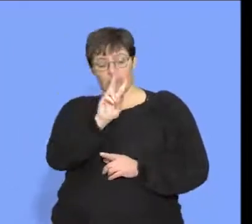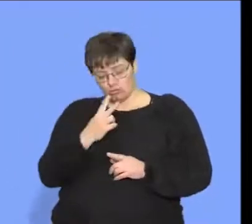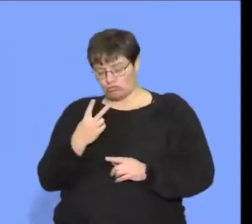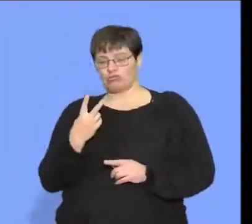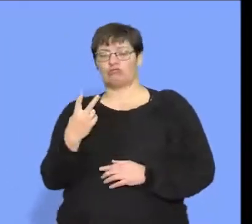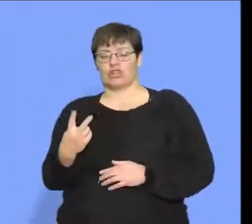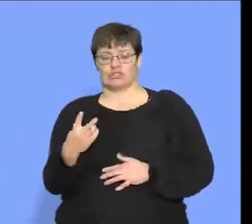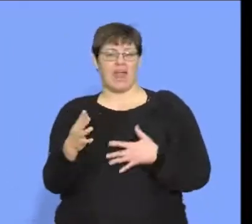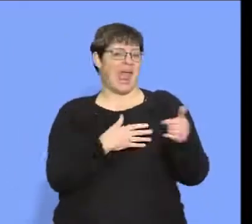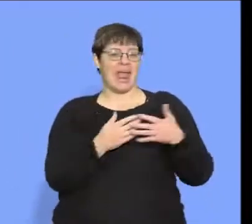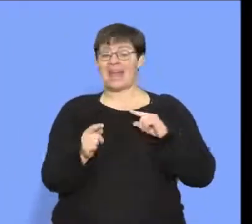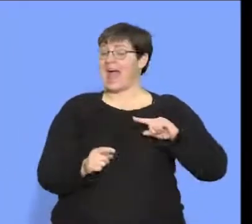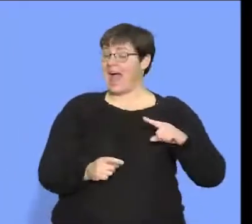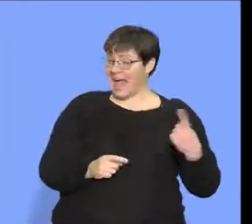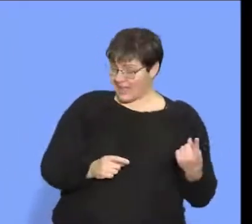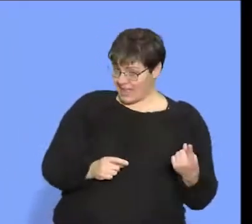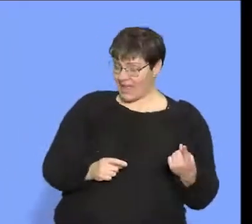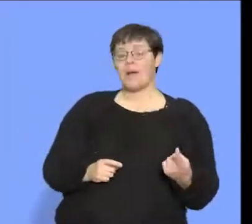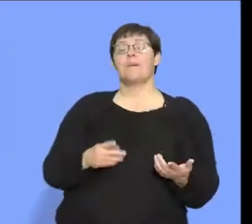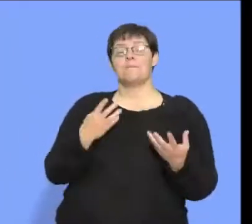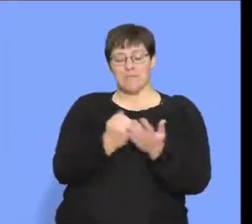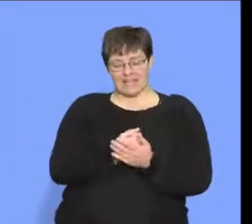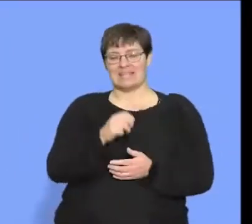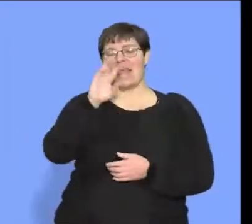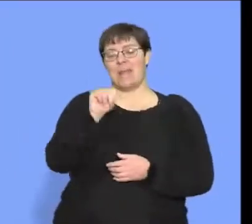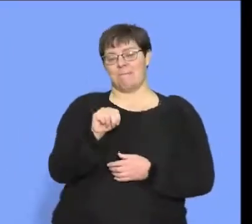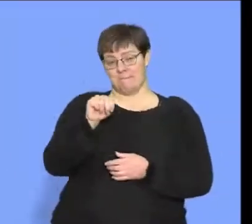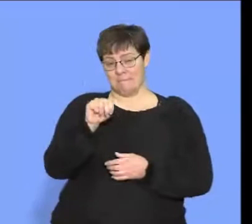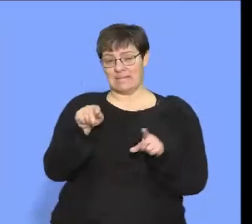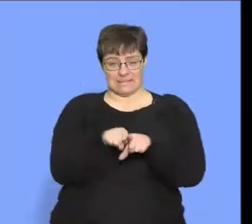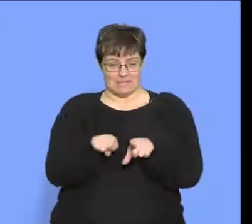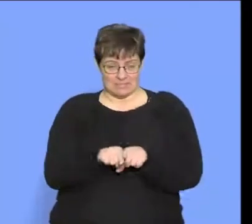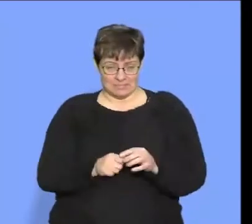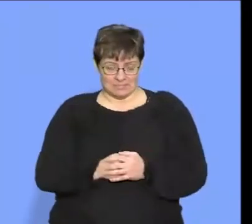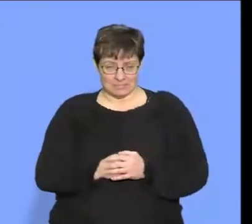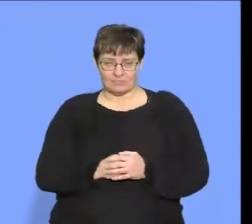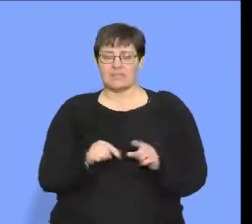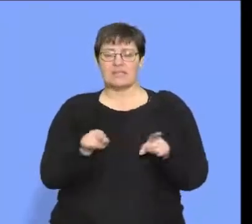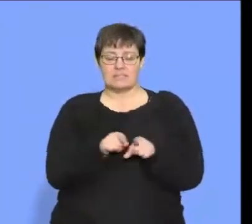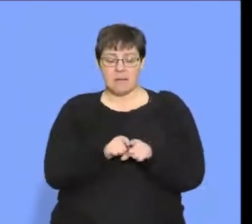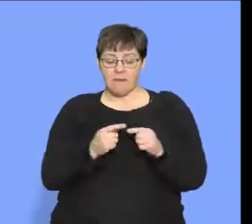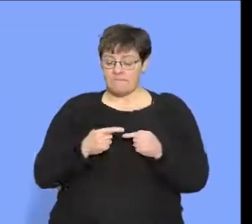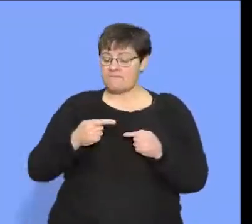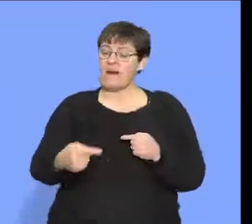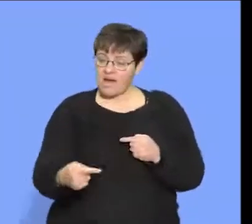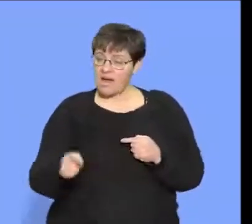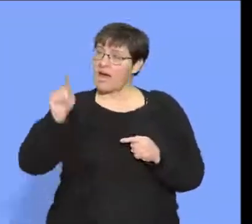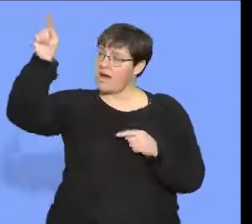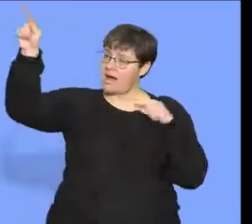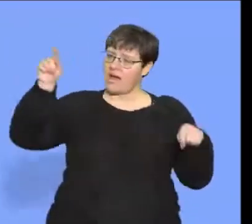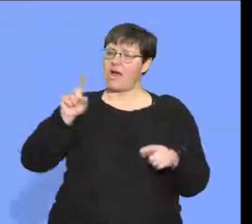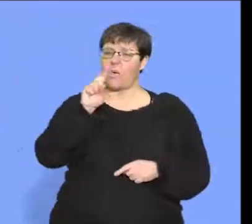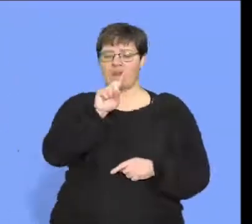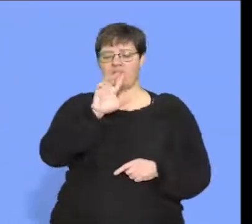have to convert any other units that involve distance to meters as well. We also have the distance that we mentioned